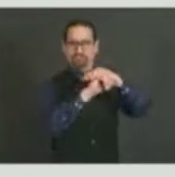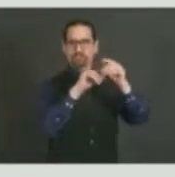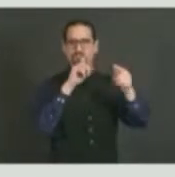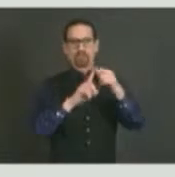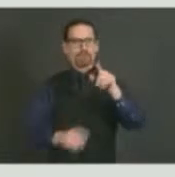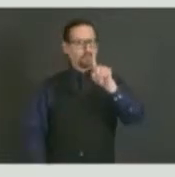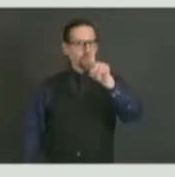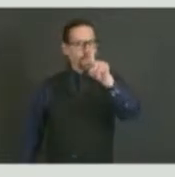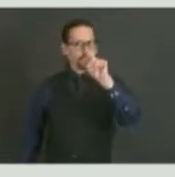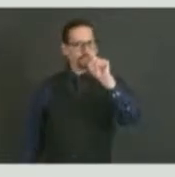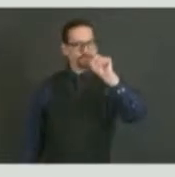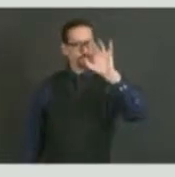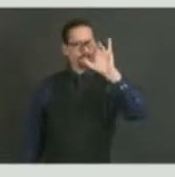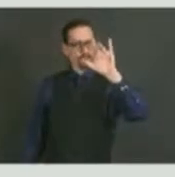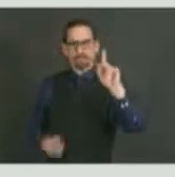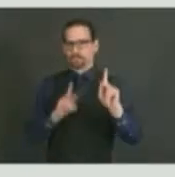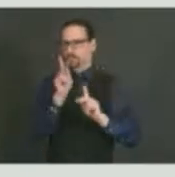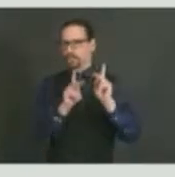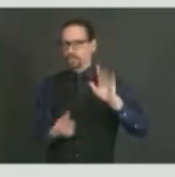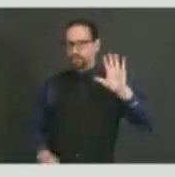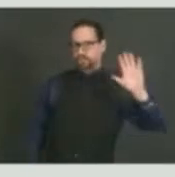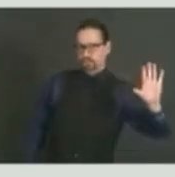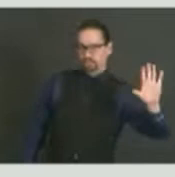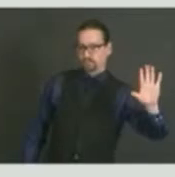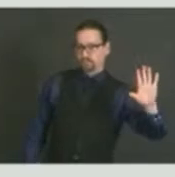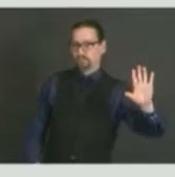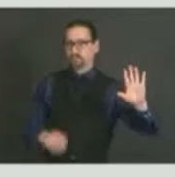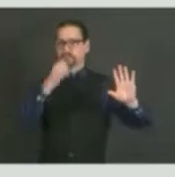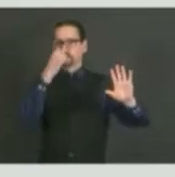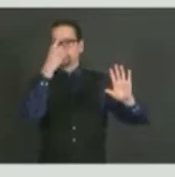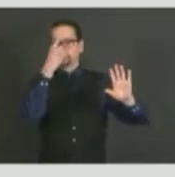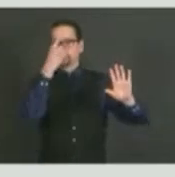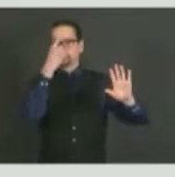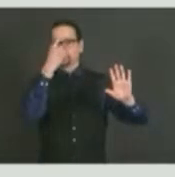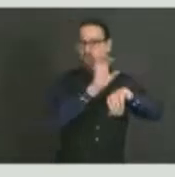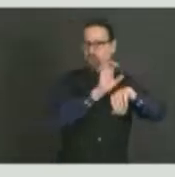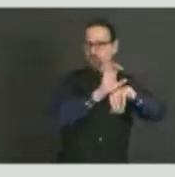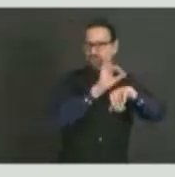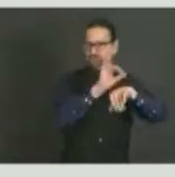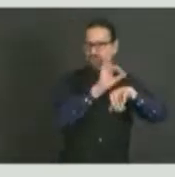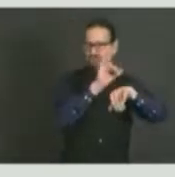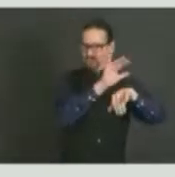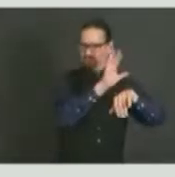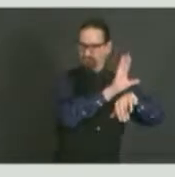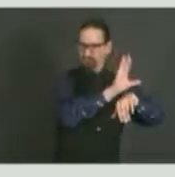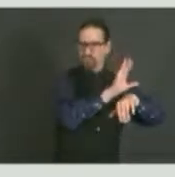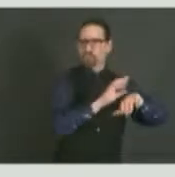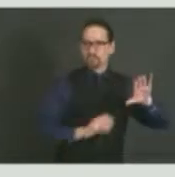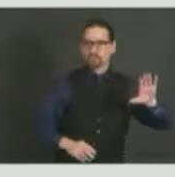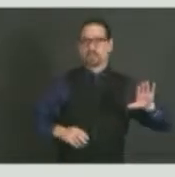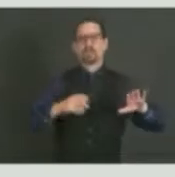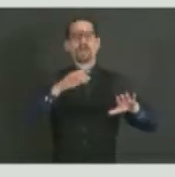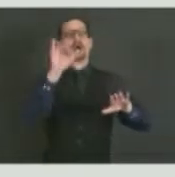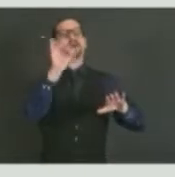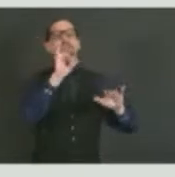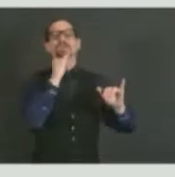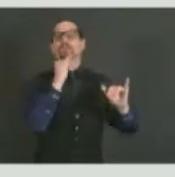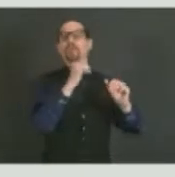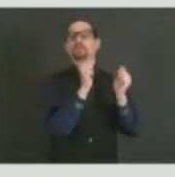a reminder, venues of assembly as a category includes places like performing arts, movie